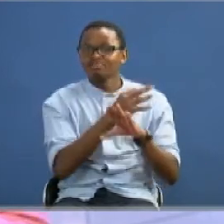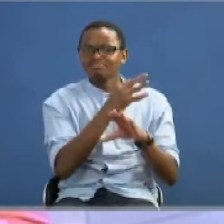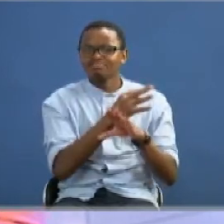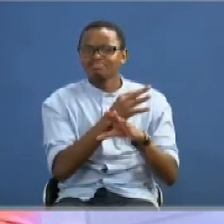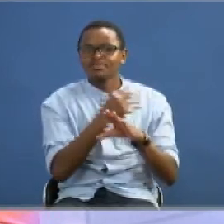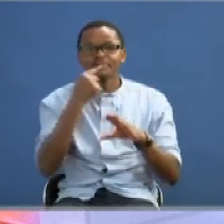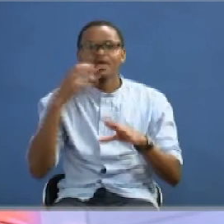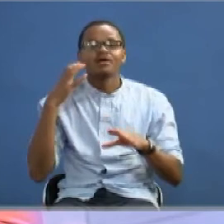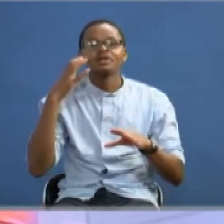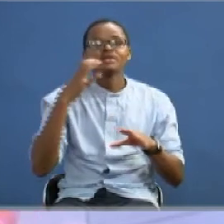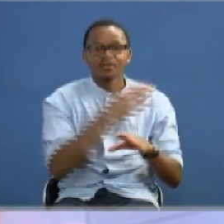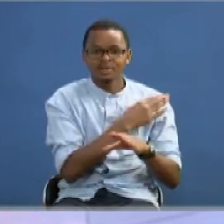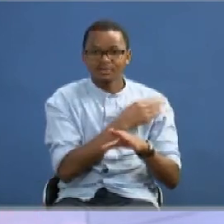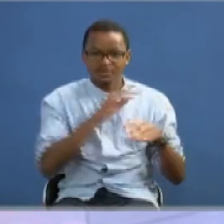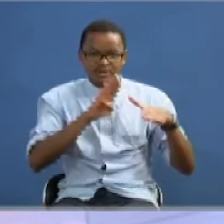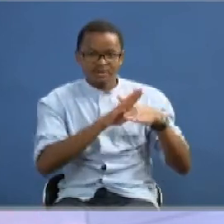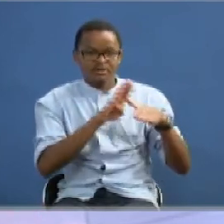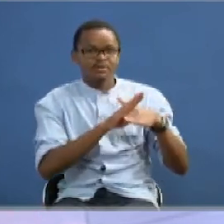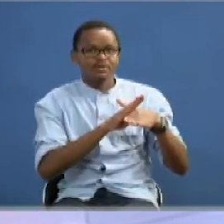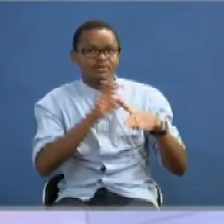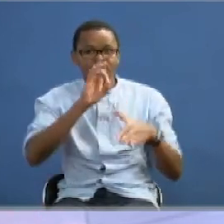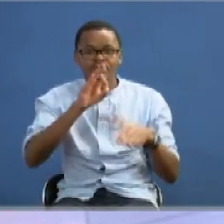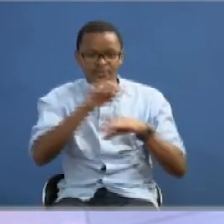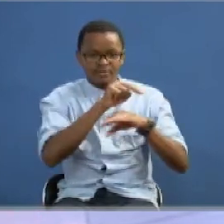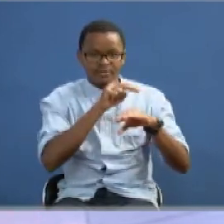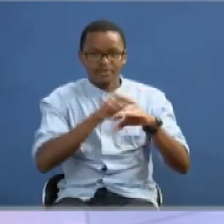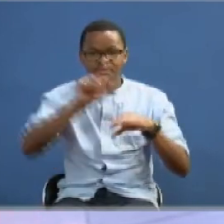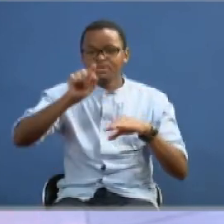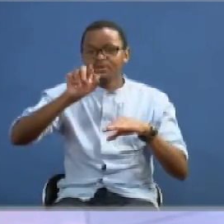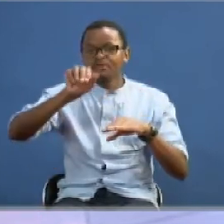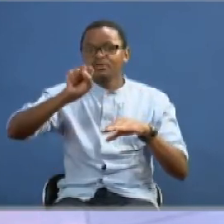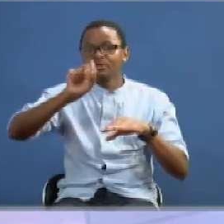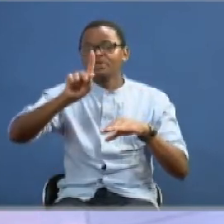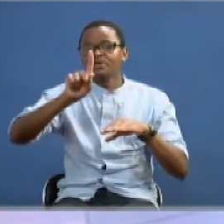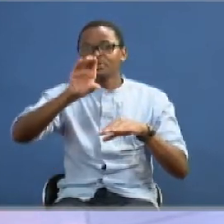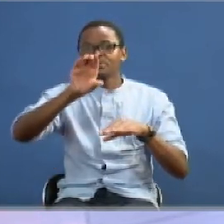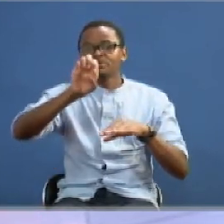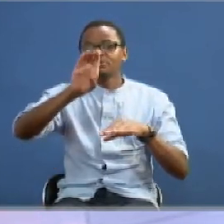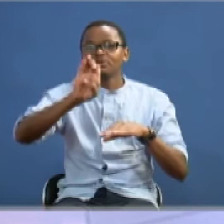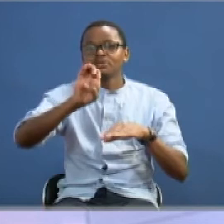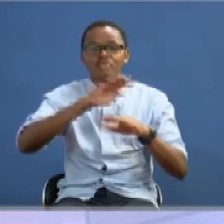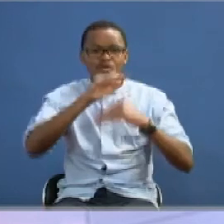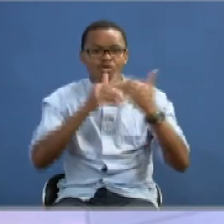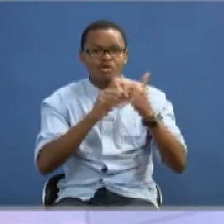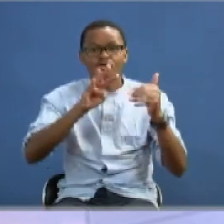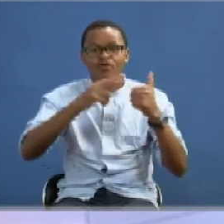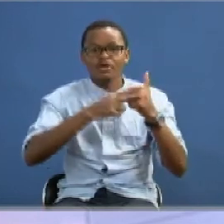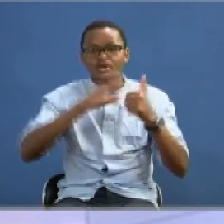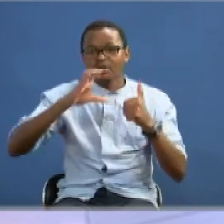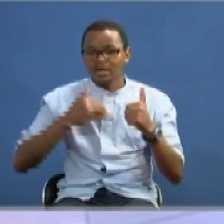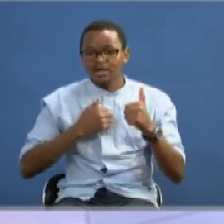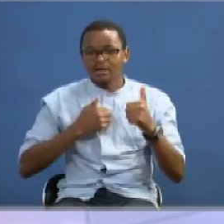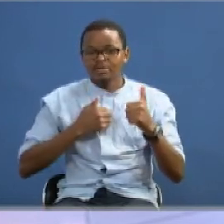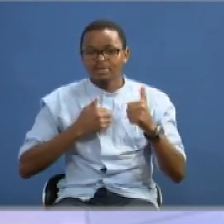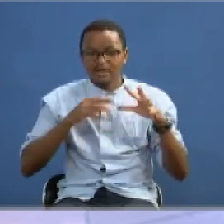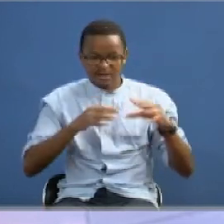that you are the chairperson and a member of the National Task Force and the chairperson of the CECs in all the 47 counties, have